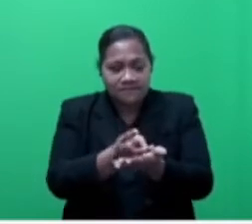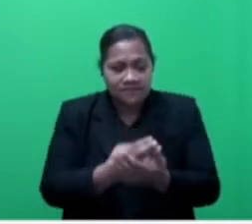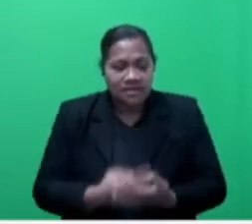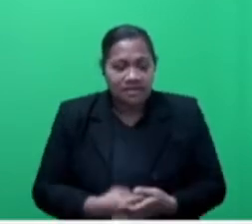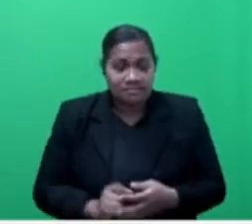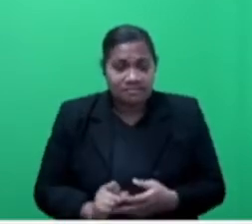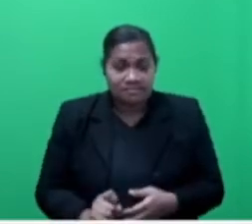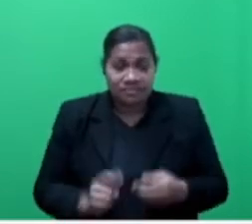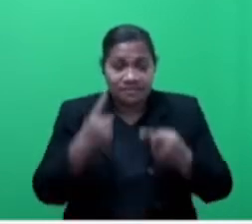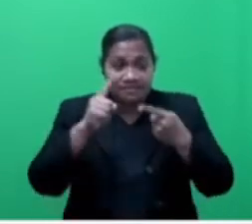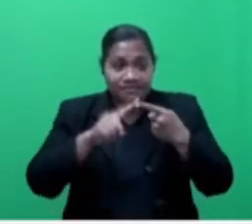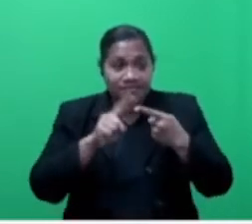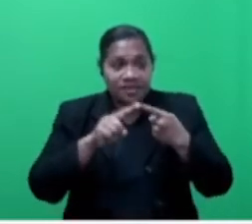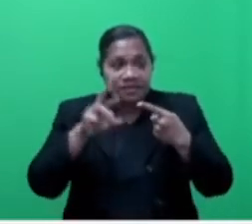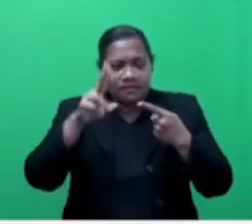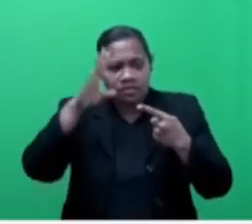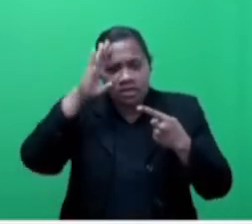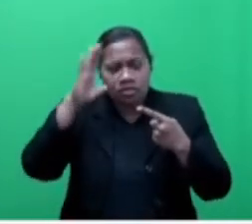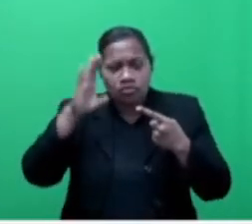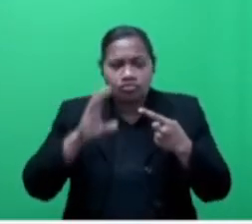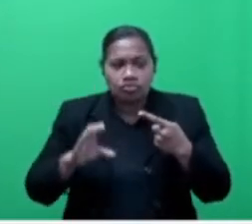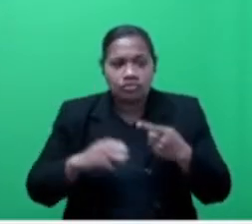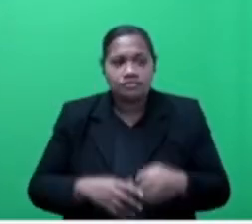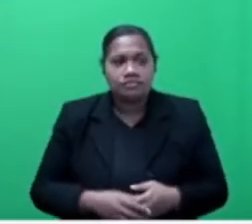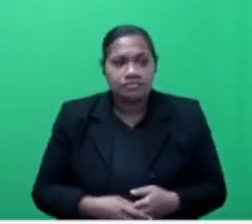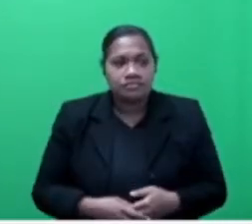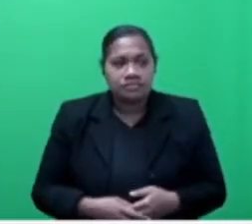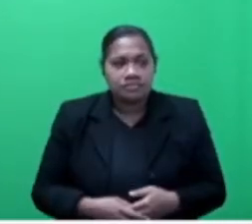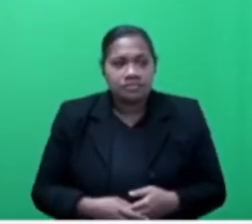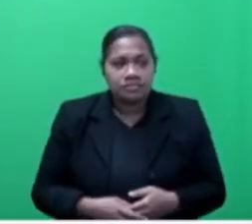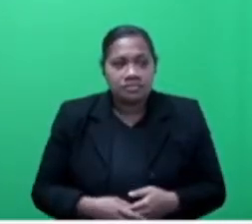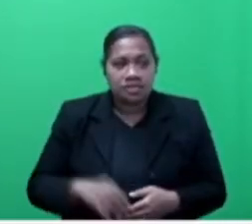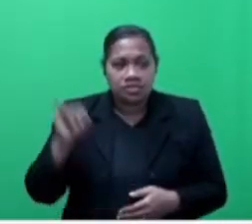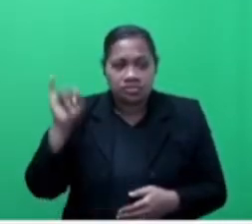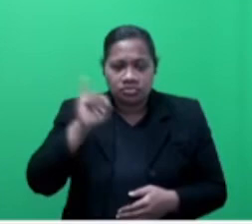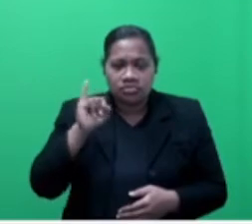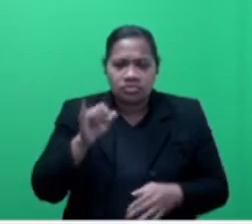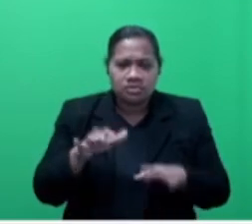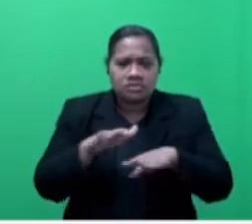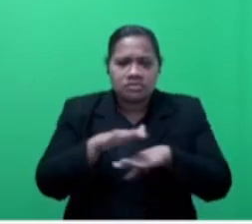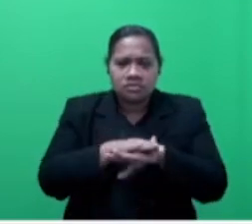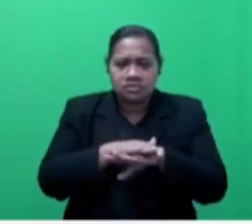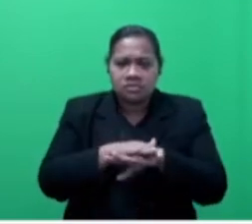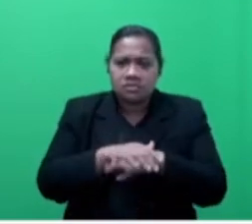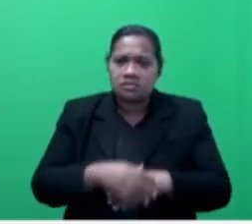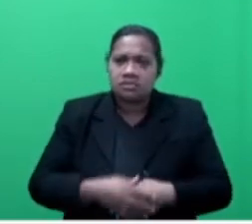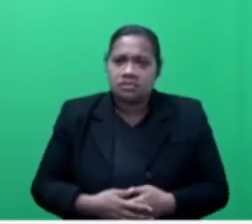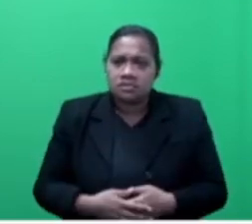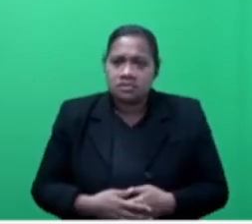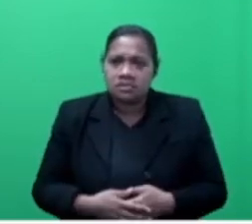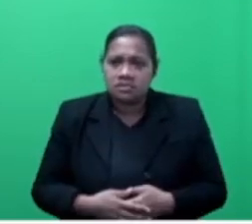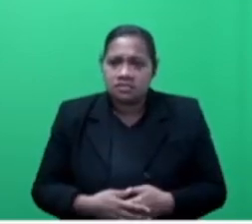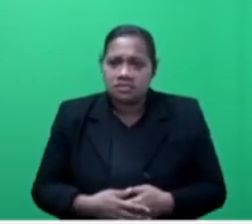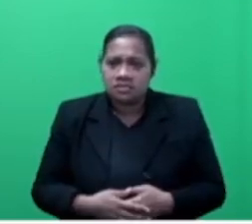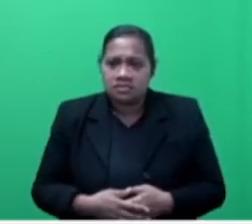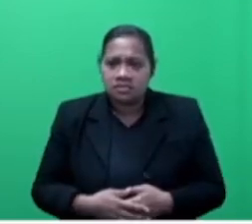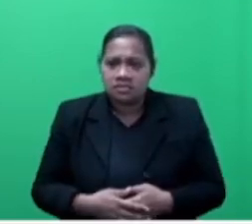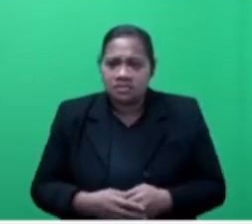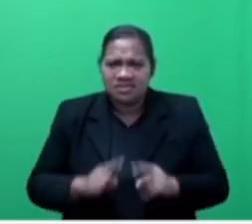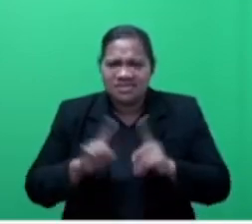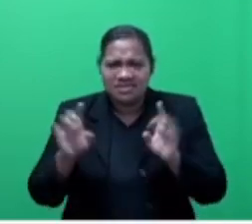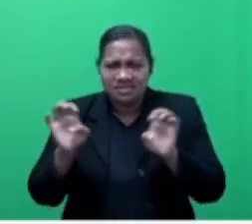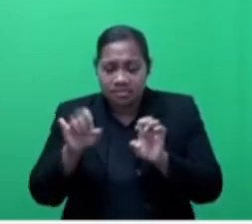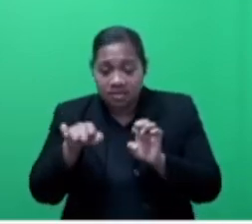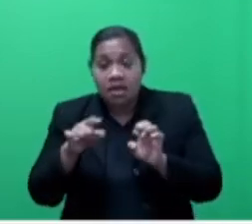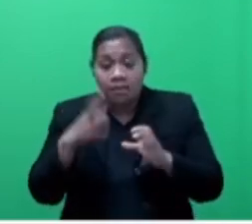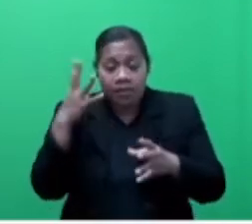for the country. The insurance cover included life, funeral, fire and personal injury, and a total of around